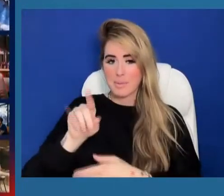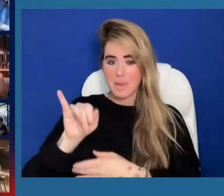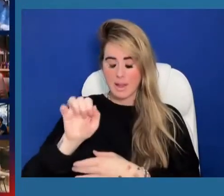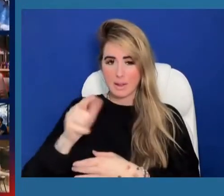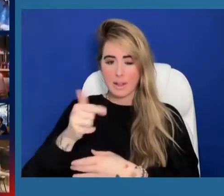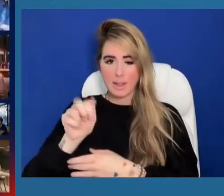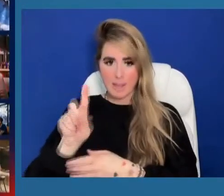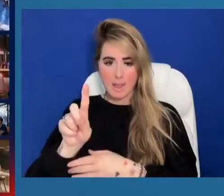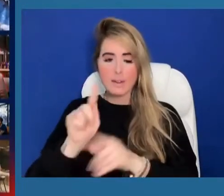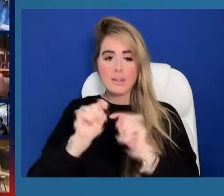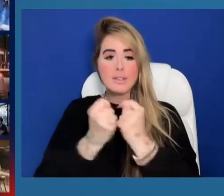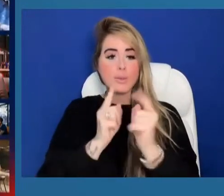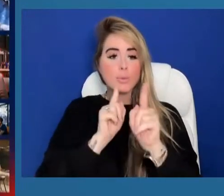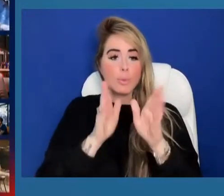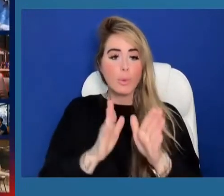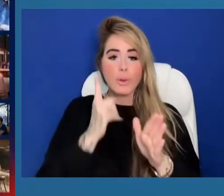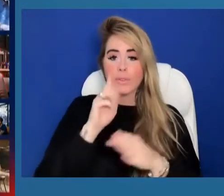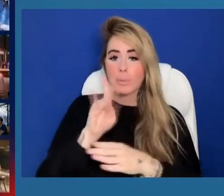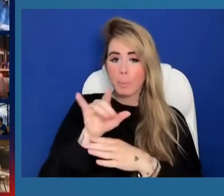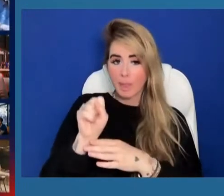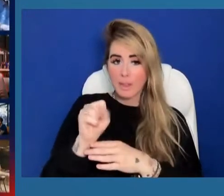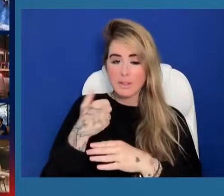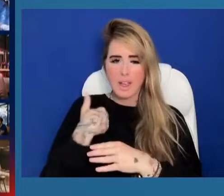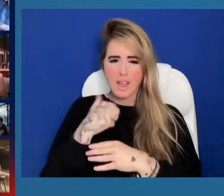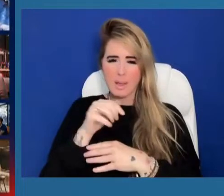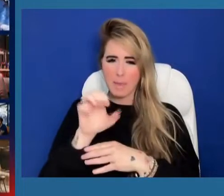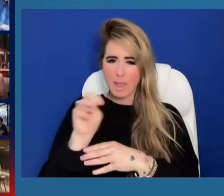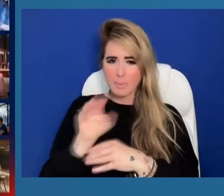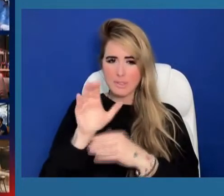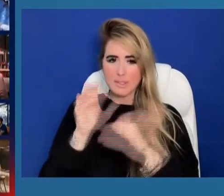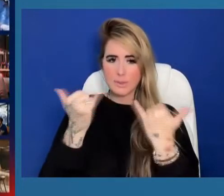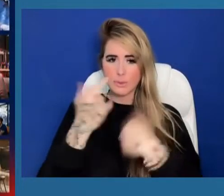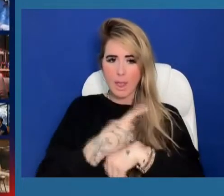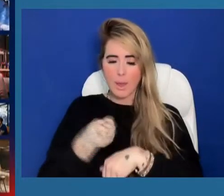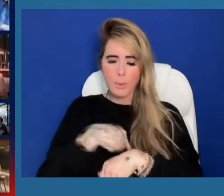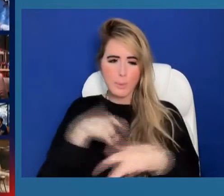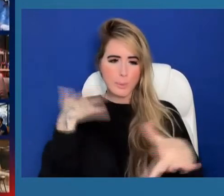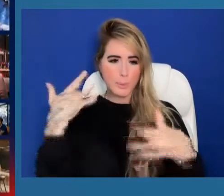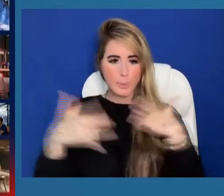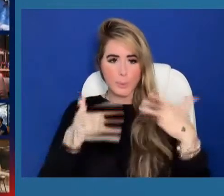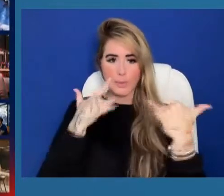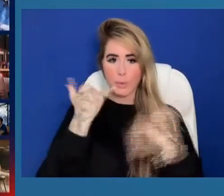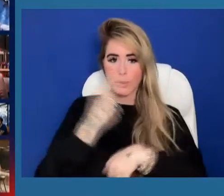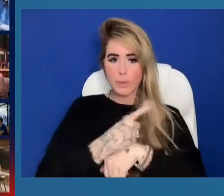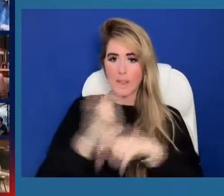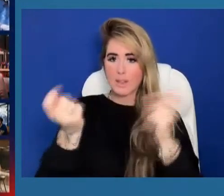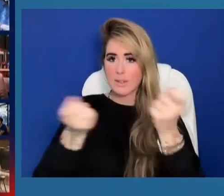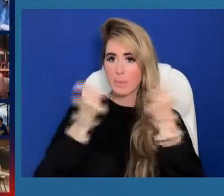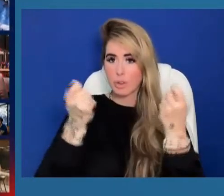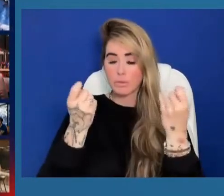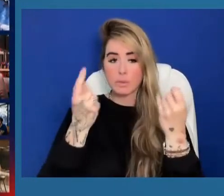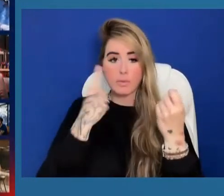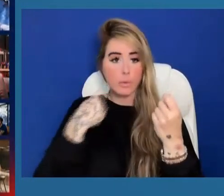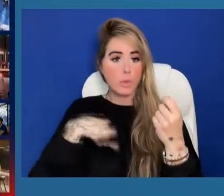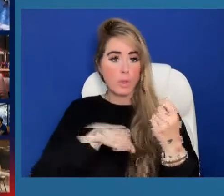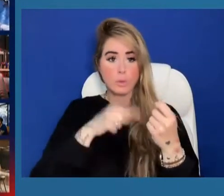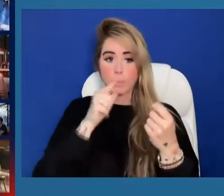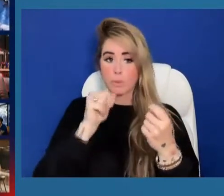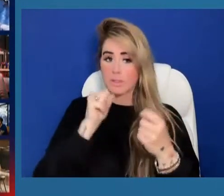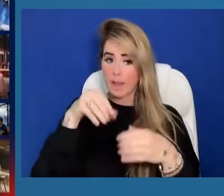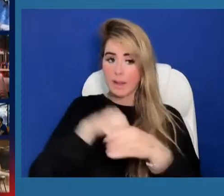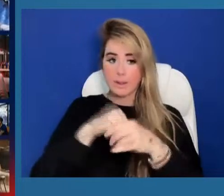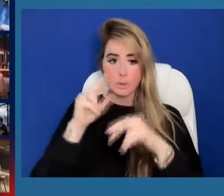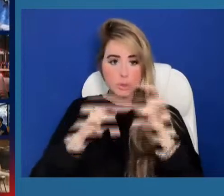and I'll be your MC today. We are so excited for this day of celebration. For those of us not in the construction industry, that